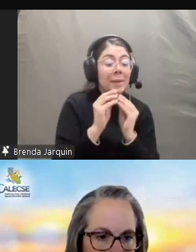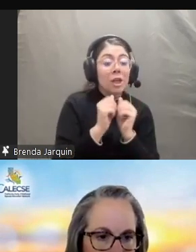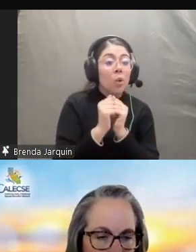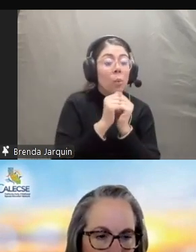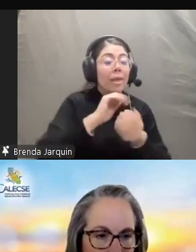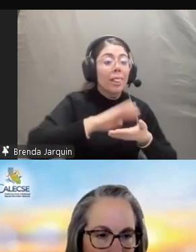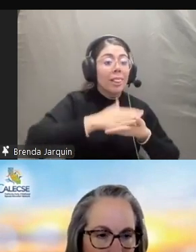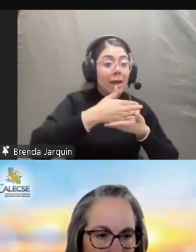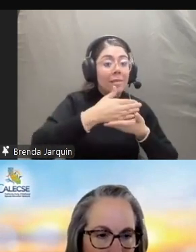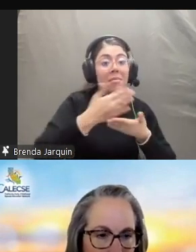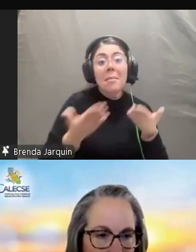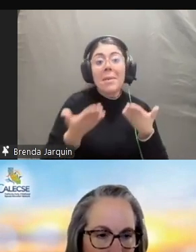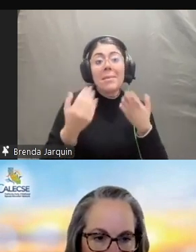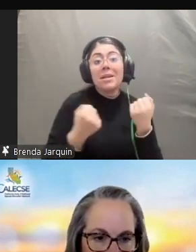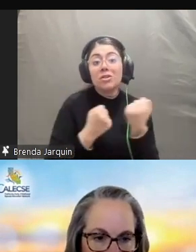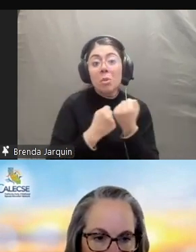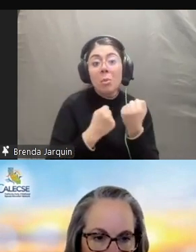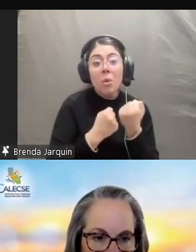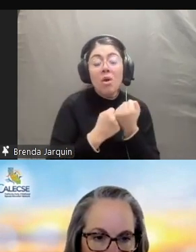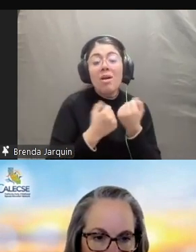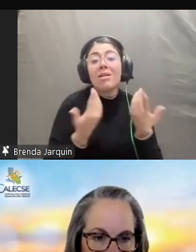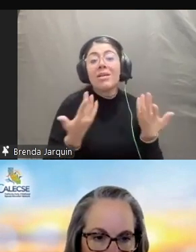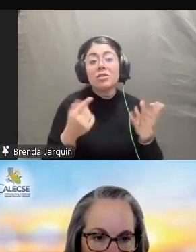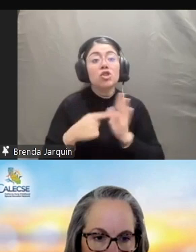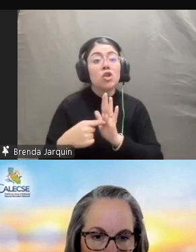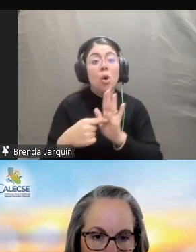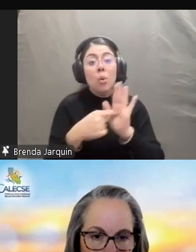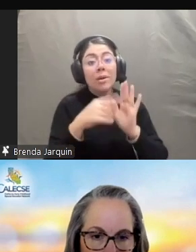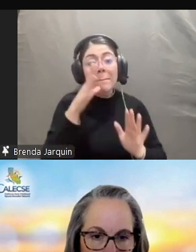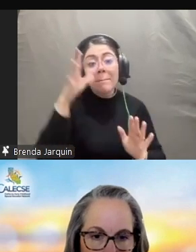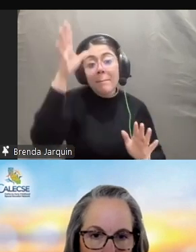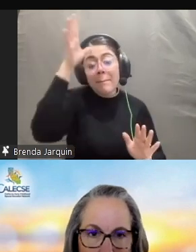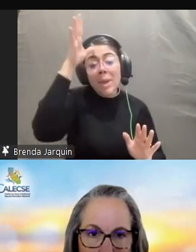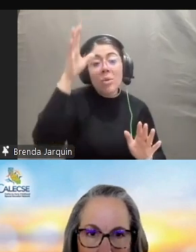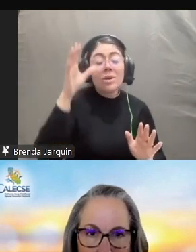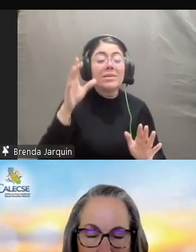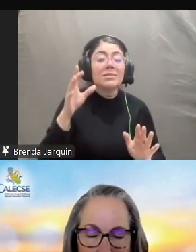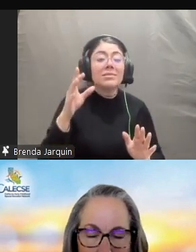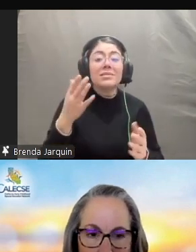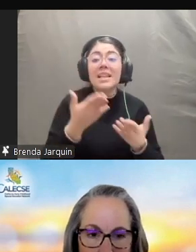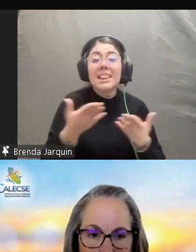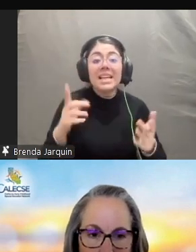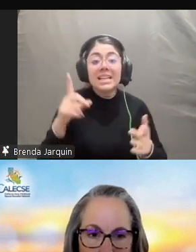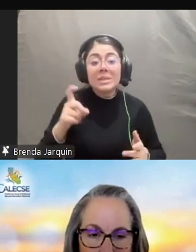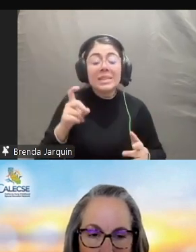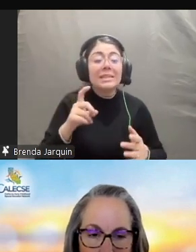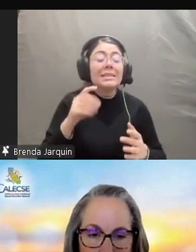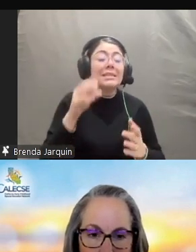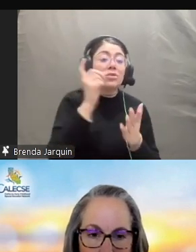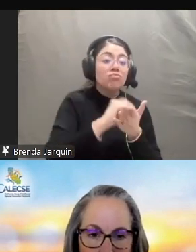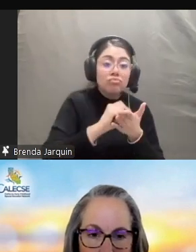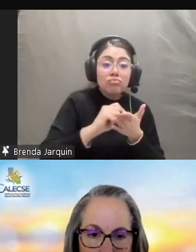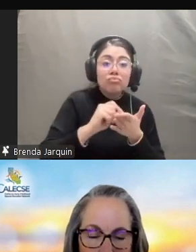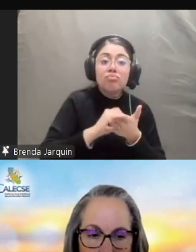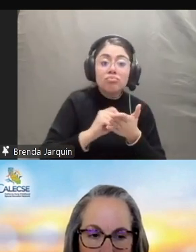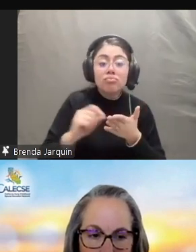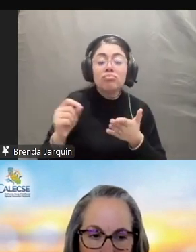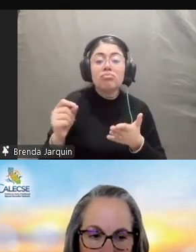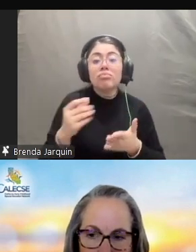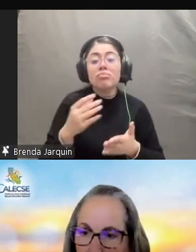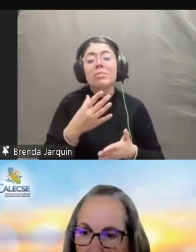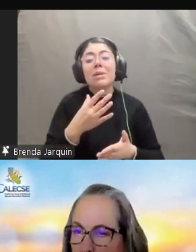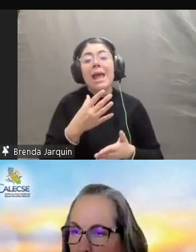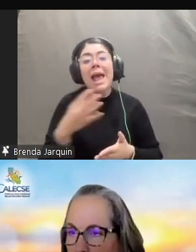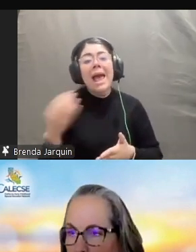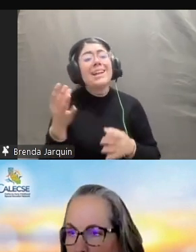a list of the documents the parent's going to need to have? All of those pieces. And then the late referrals. You need to